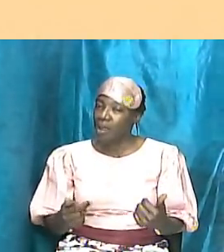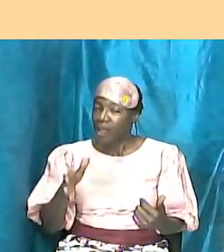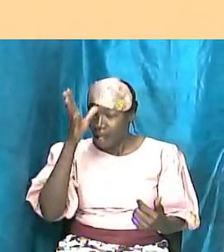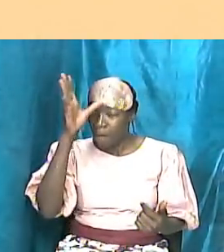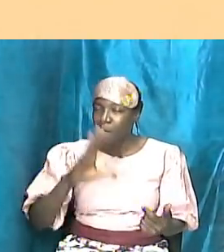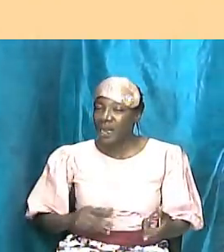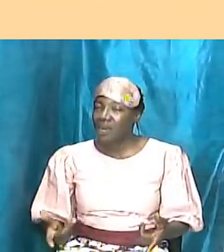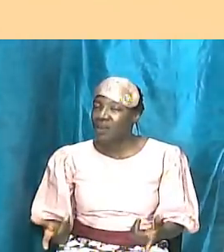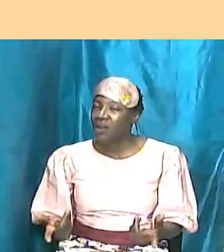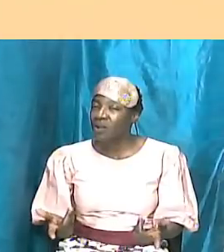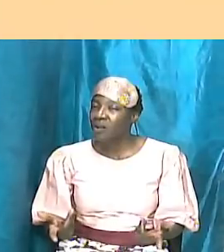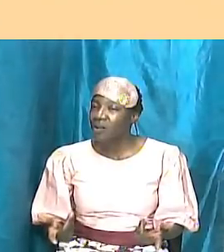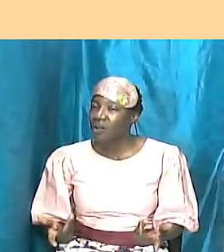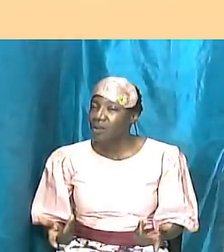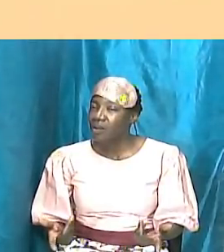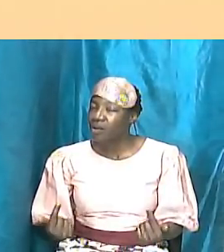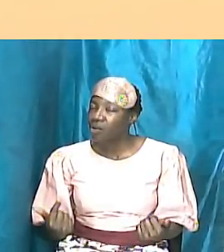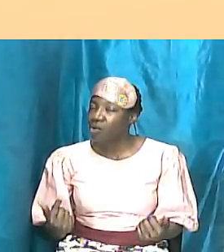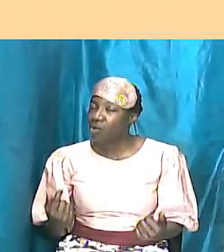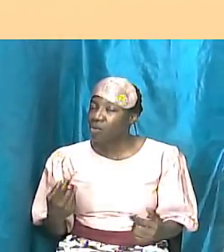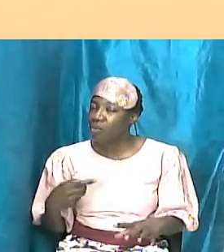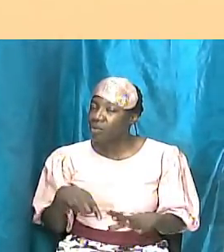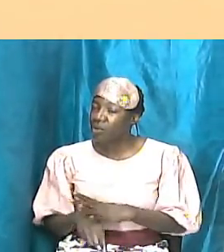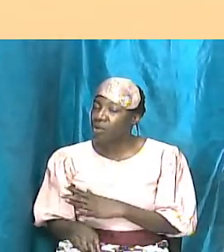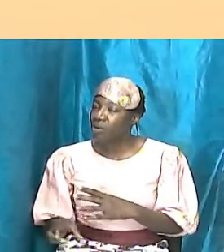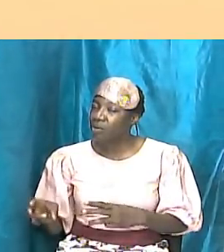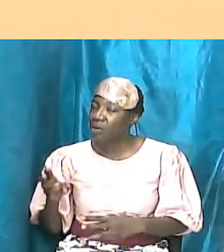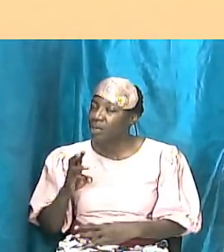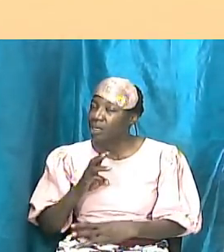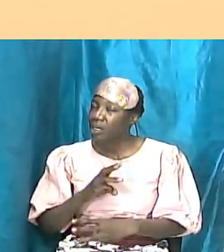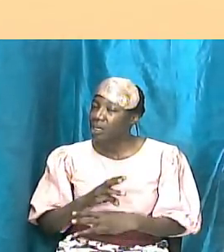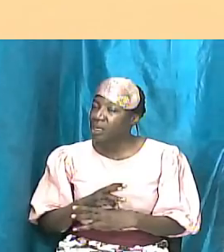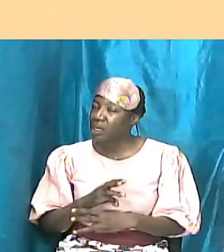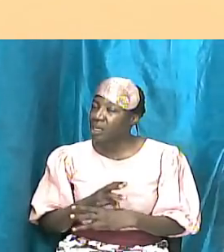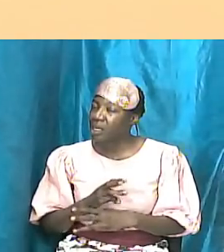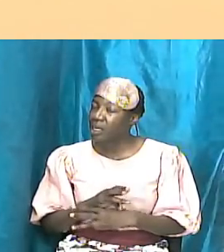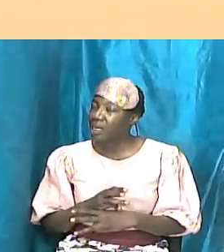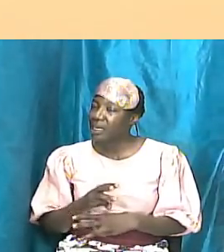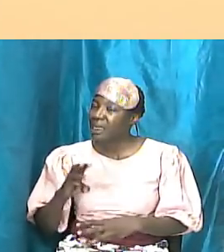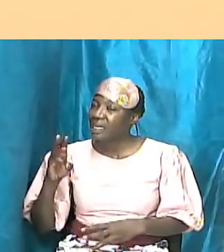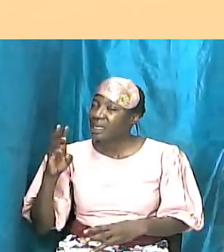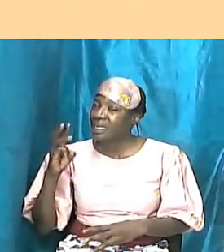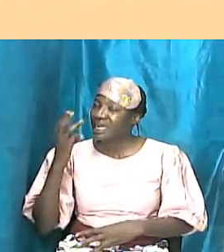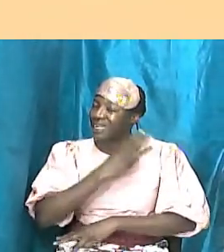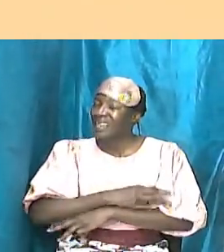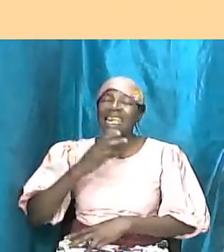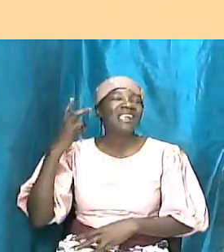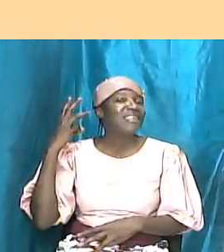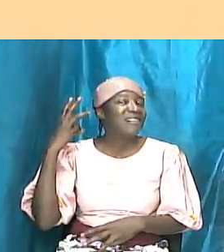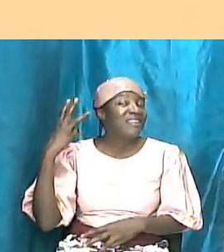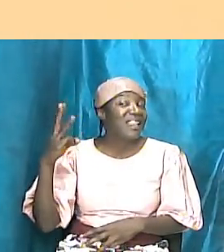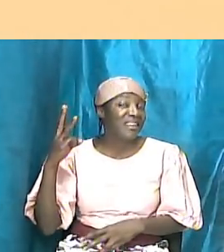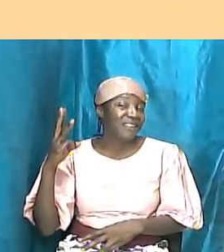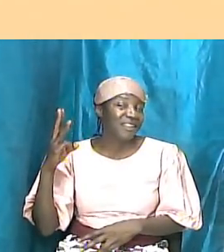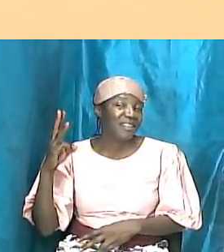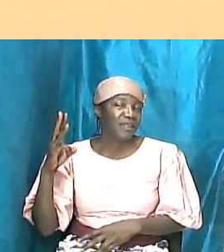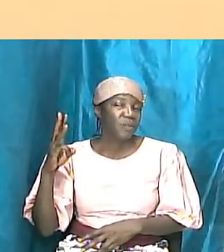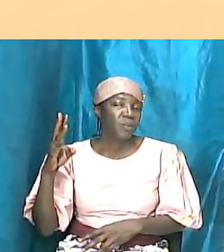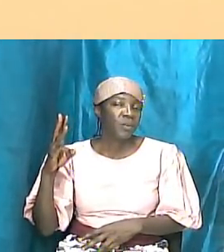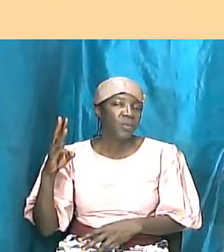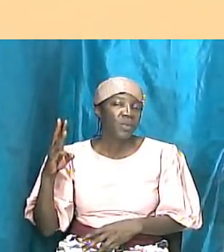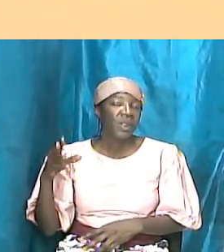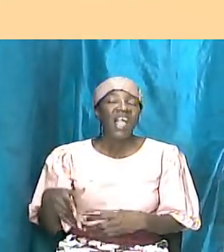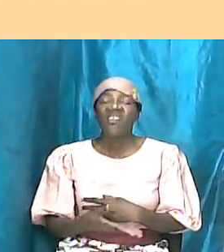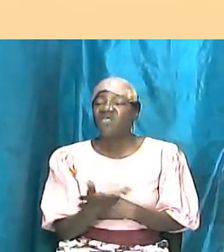came down round about day five or day six, we know when man came, and they